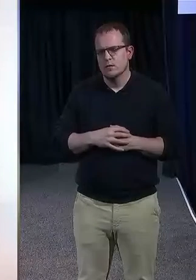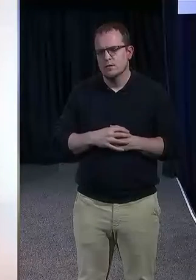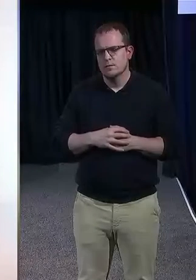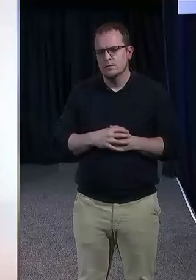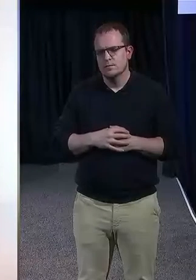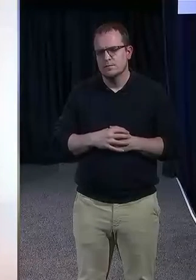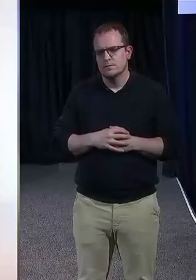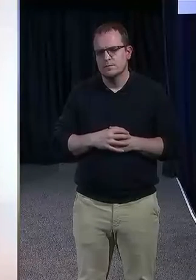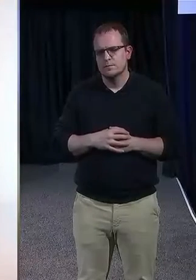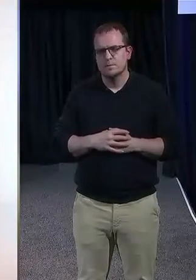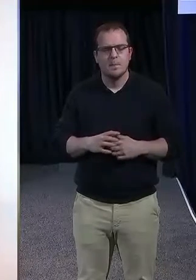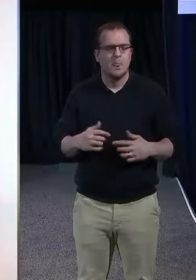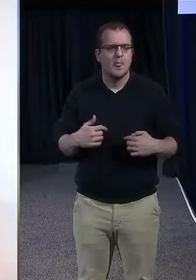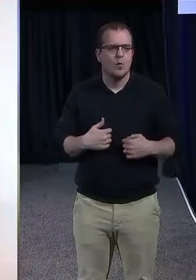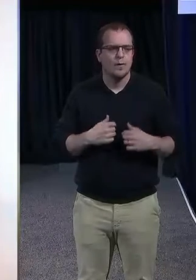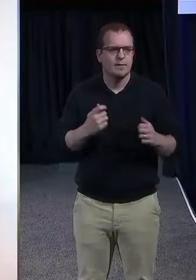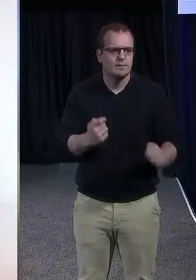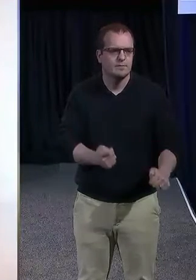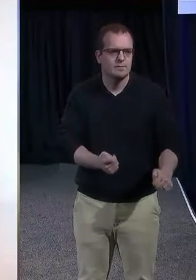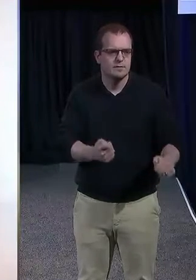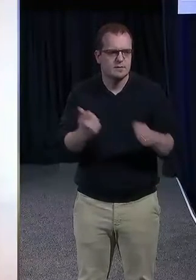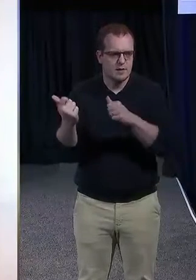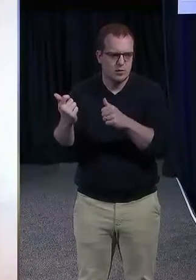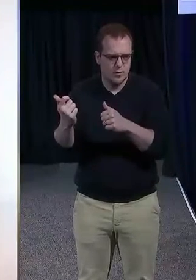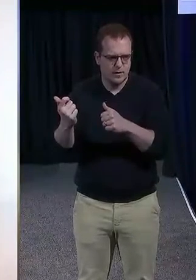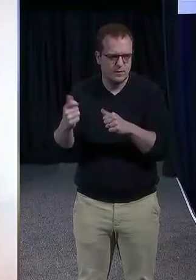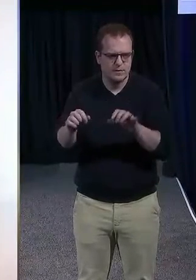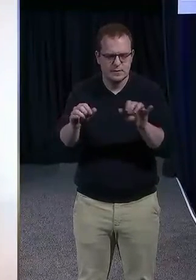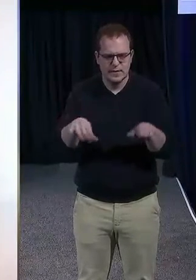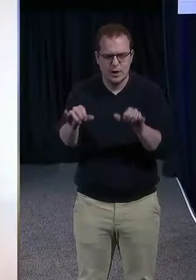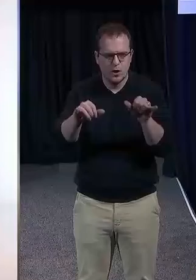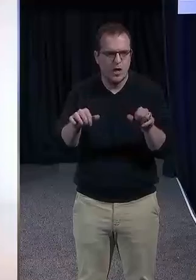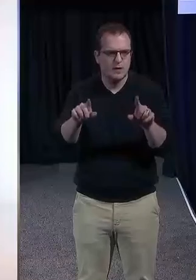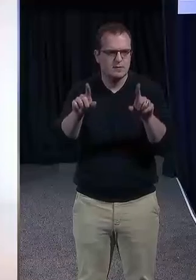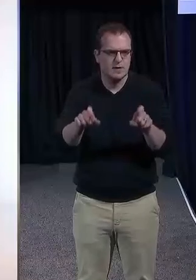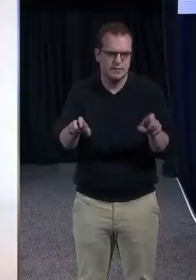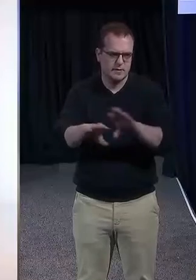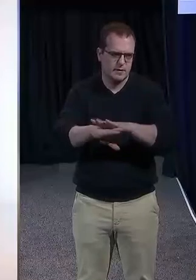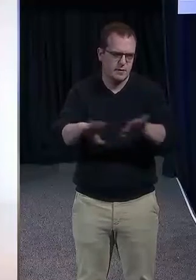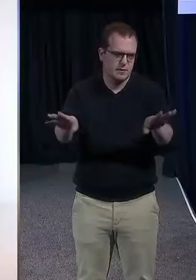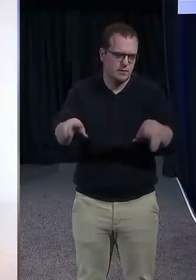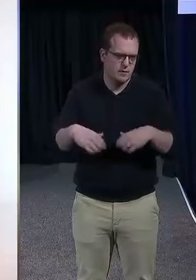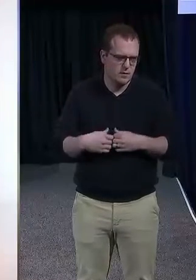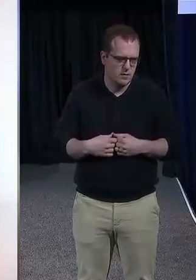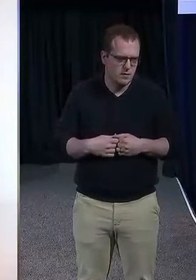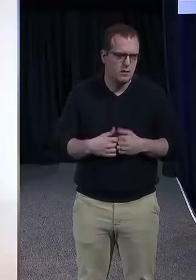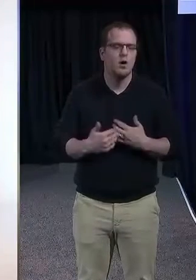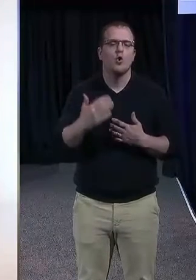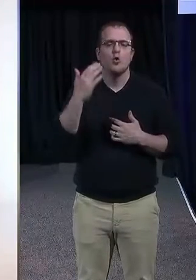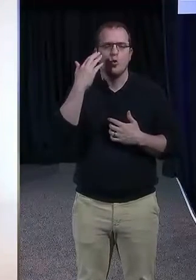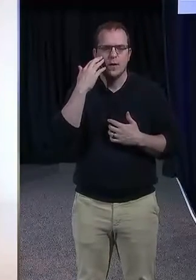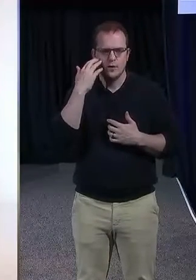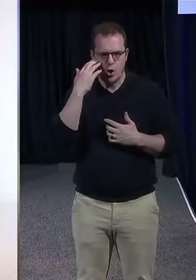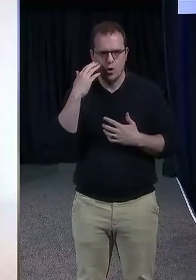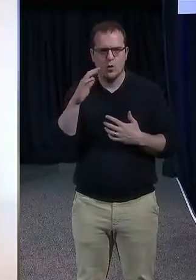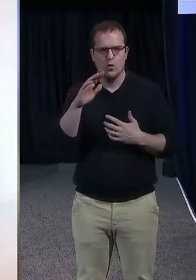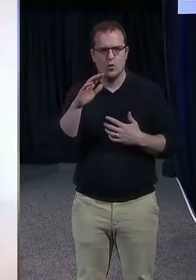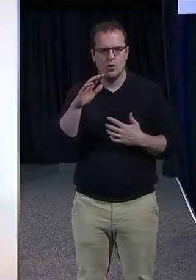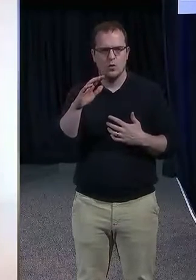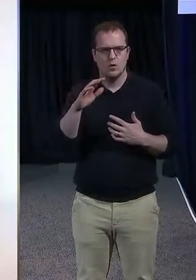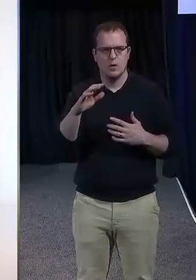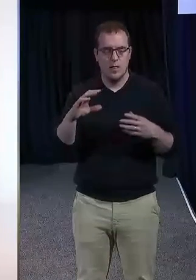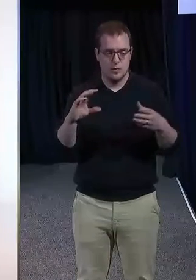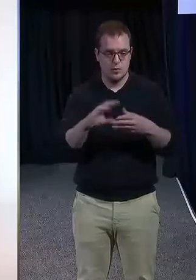done away with standardized testing, because we know at the bottom of the